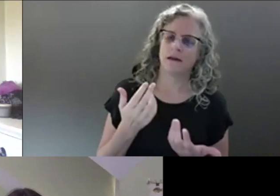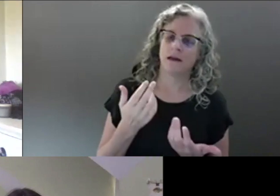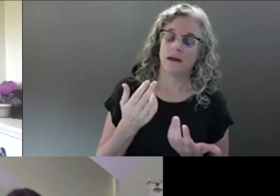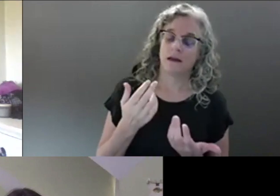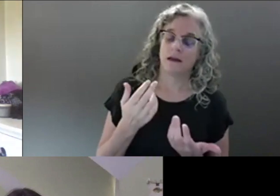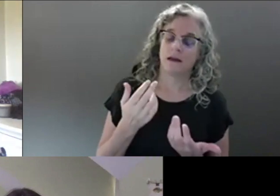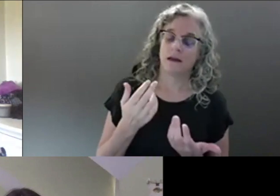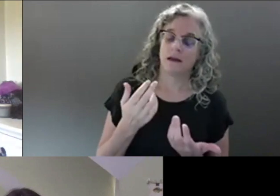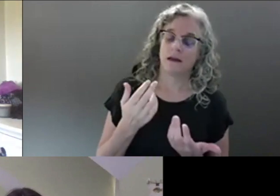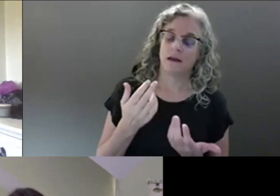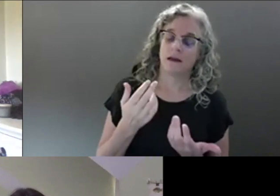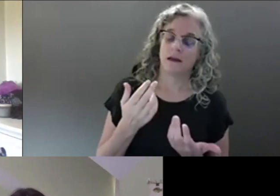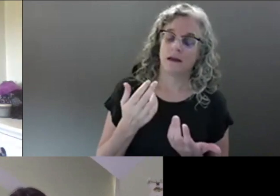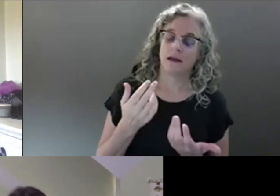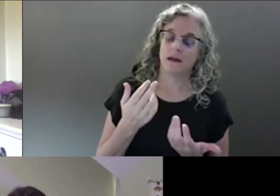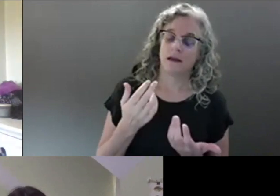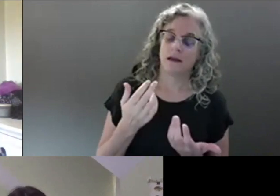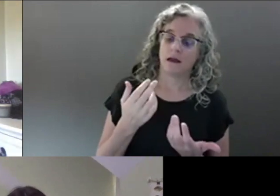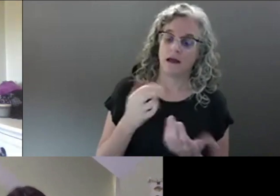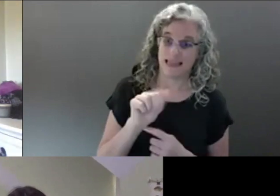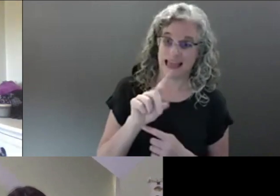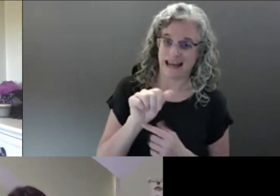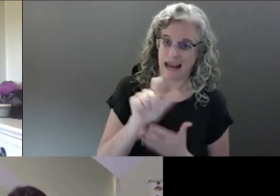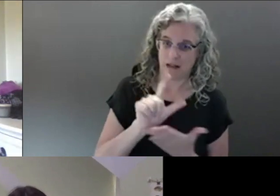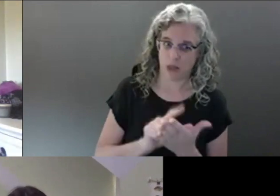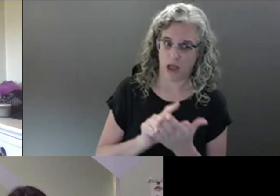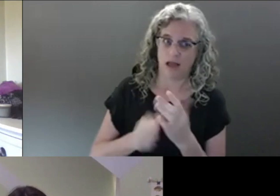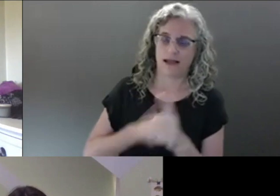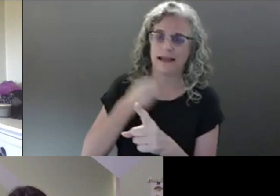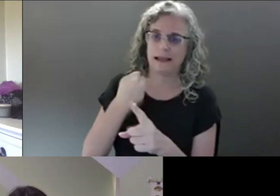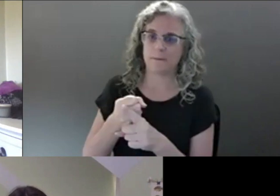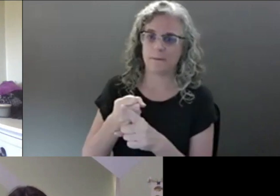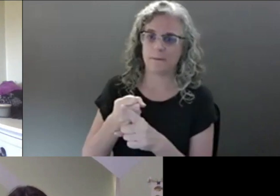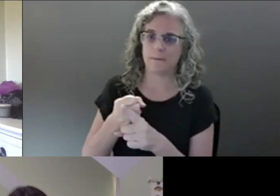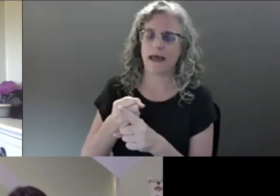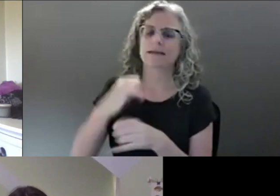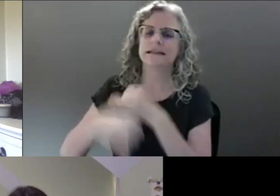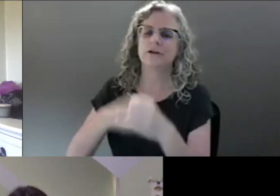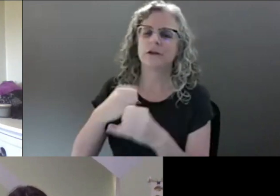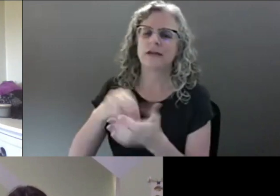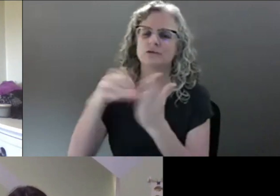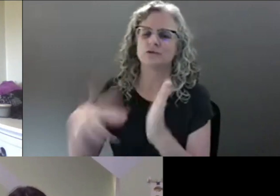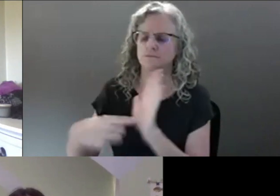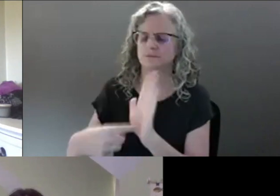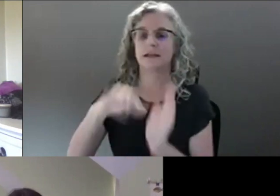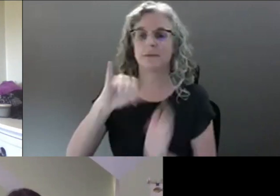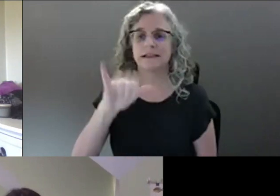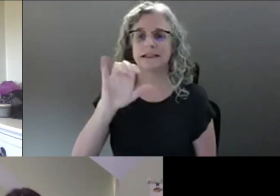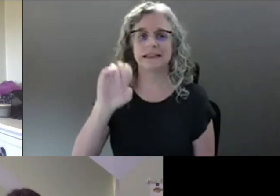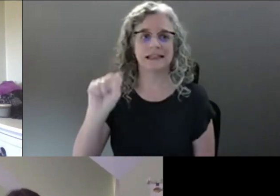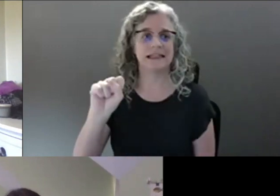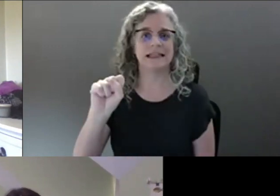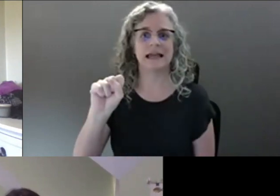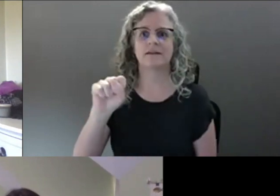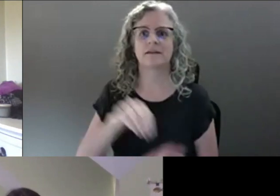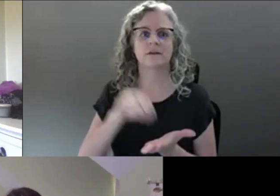students, as I mentioned, are covered under the ADA. So the same supports that Americans with disabilities receive